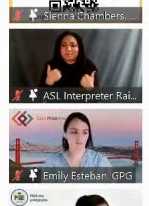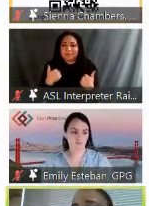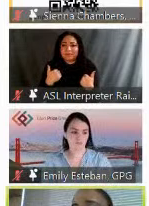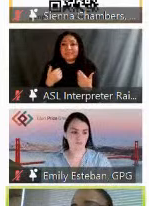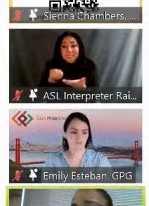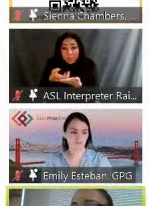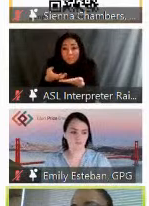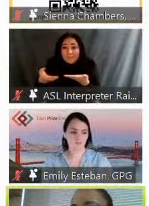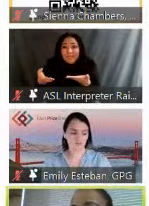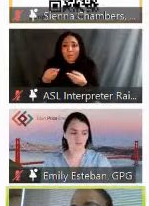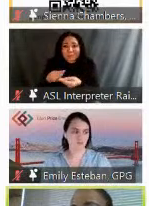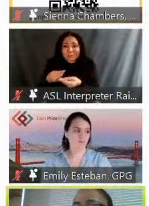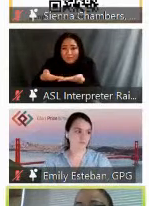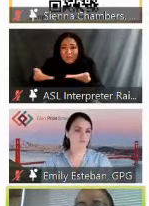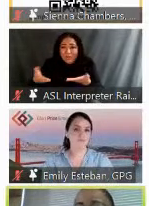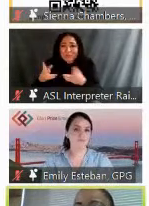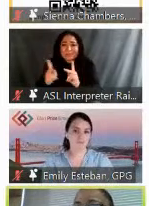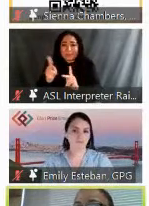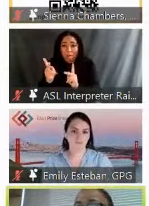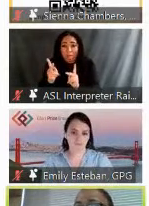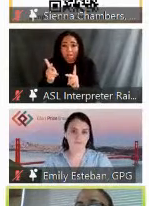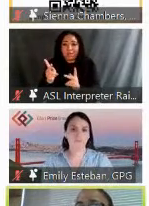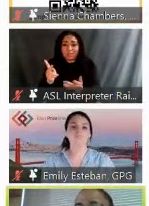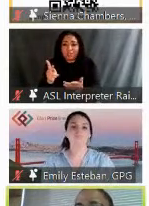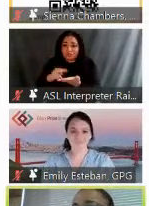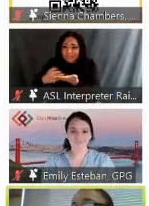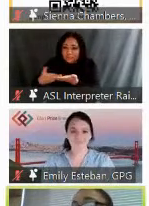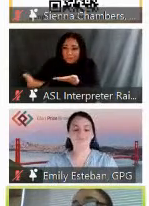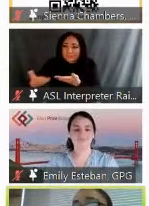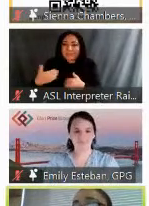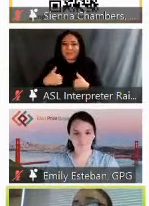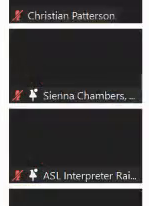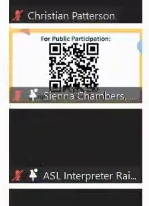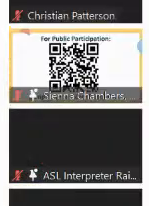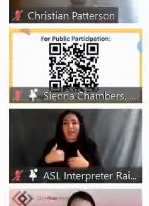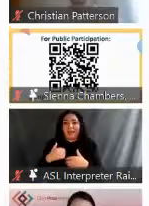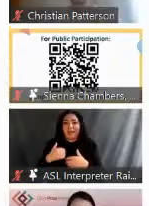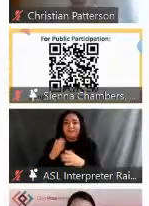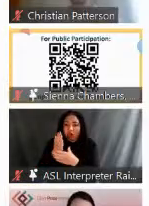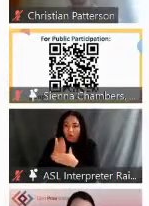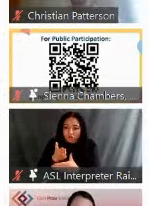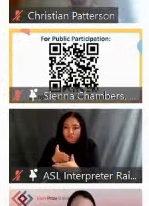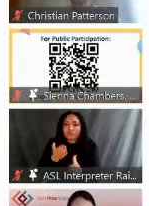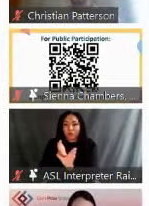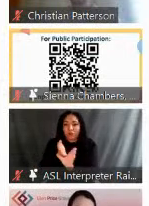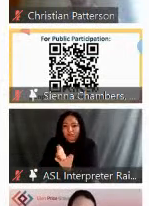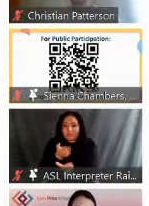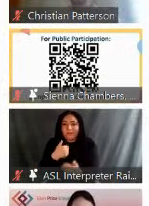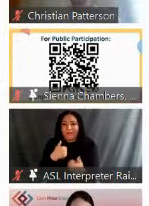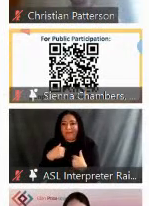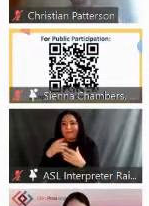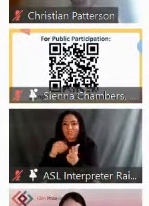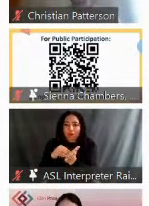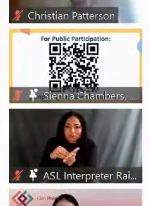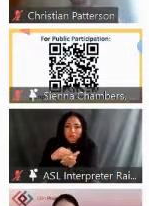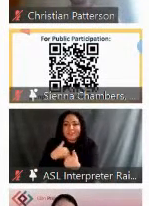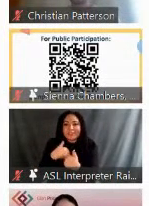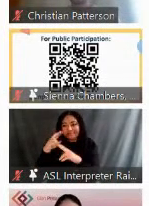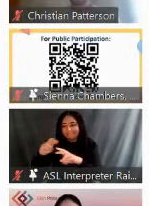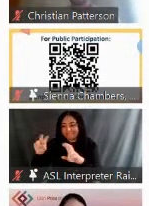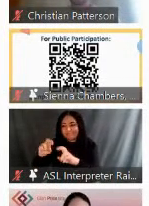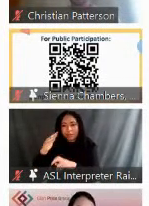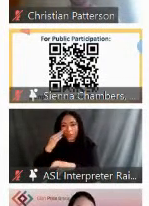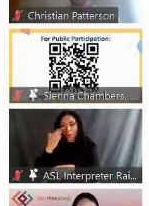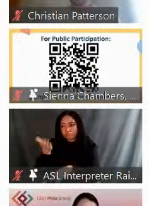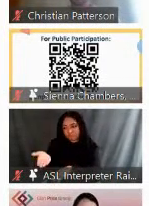equipment or material or people. They have psychologists, they have doctors, they have everybody that know exactly that their child have